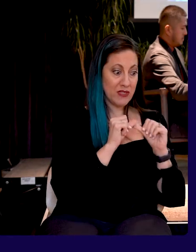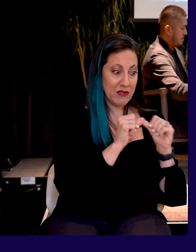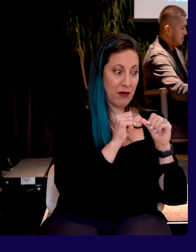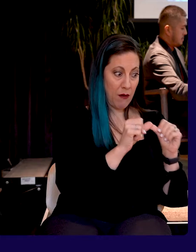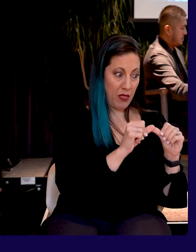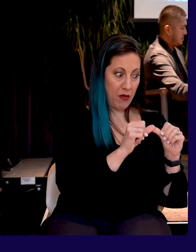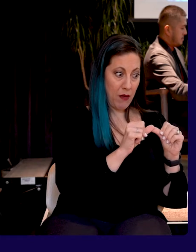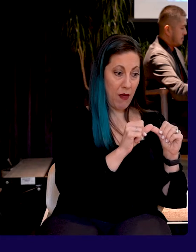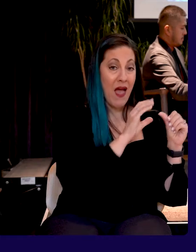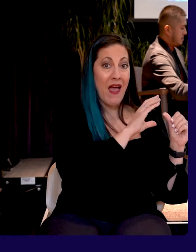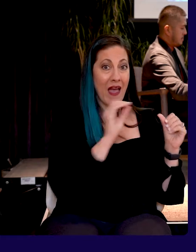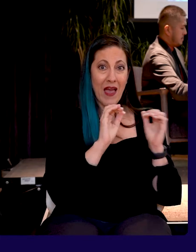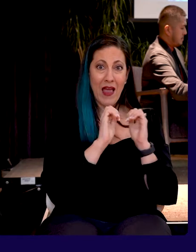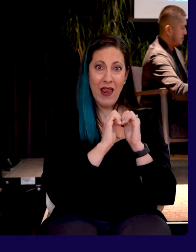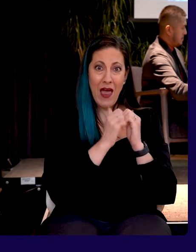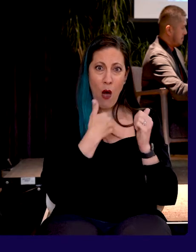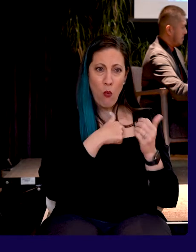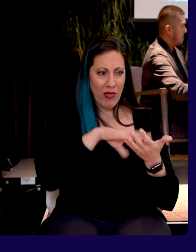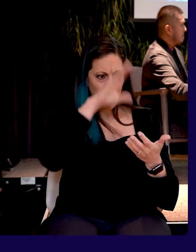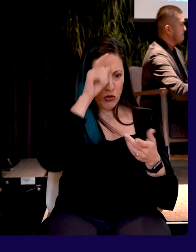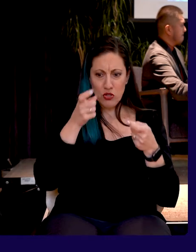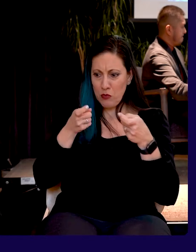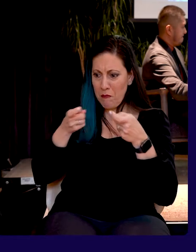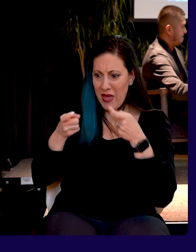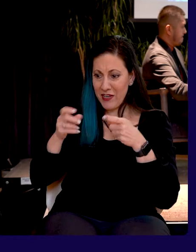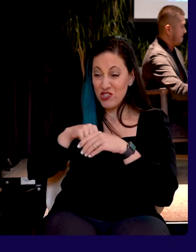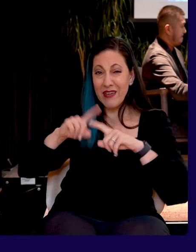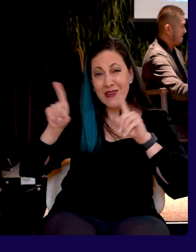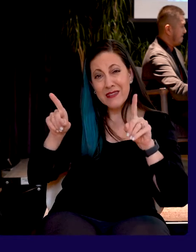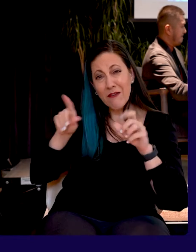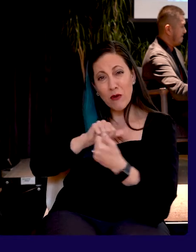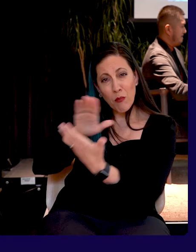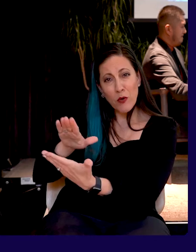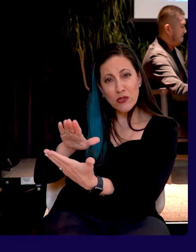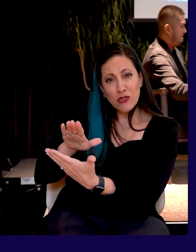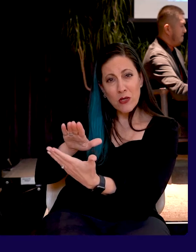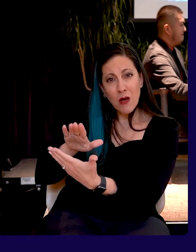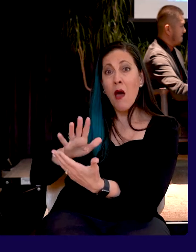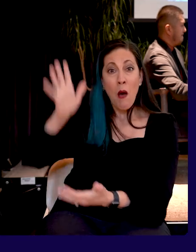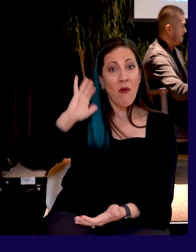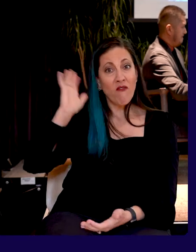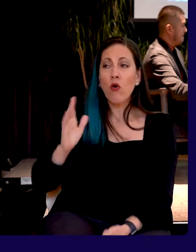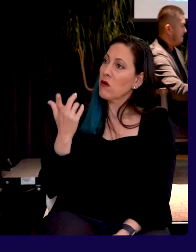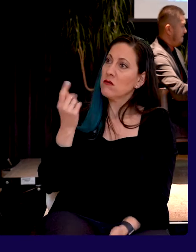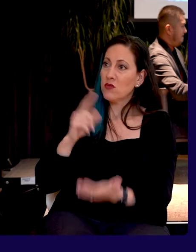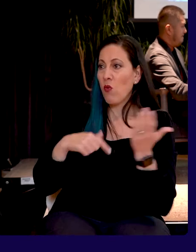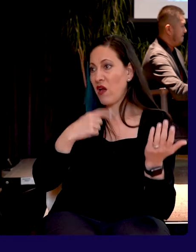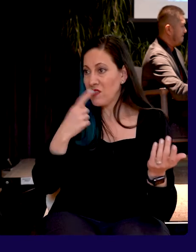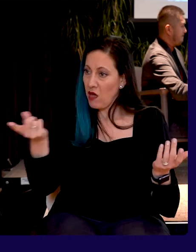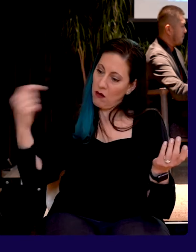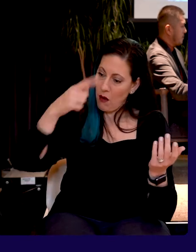And then two, how do we learn to manage differently? It's not do as I say anymore. Come in because I said